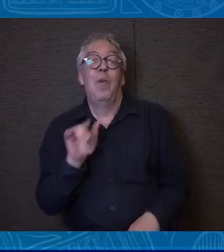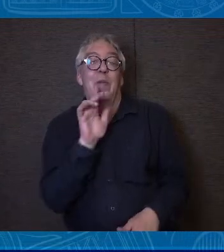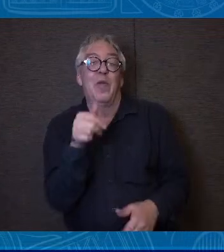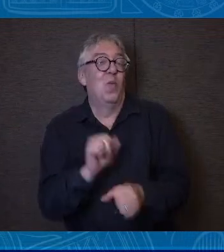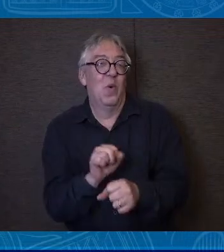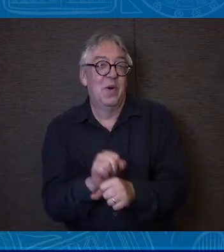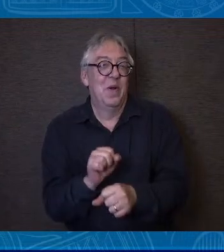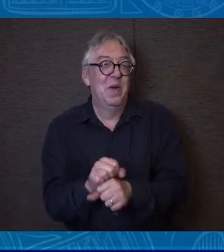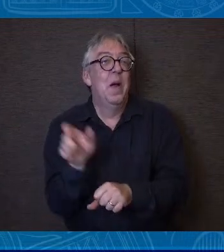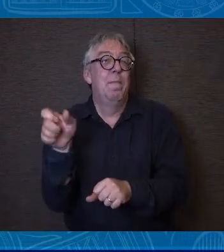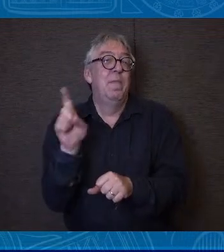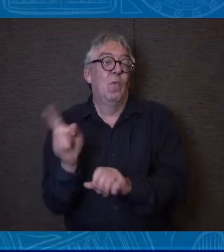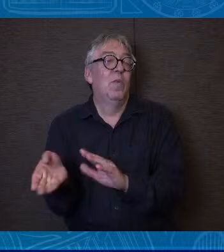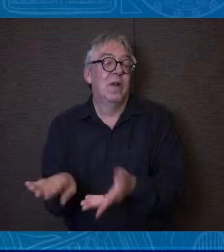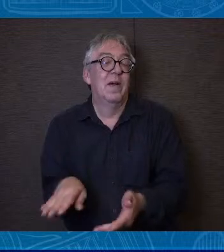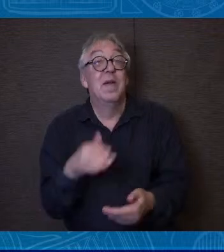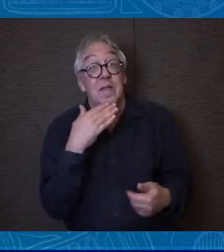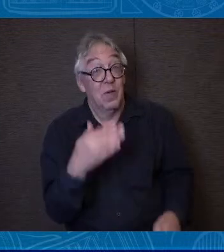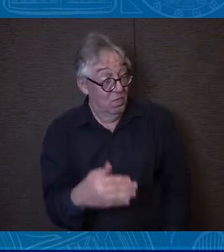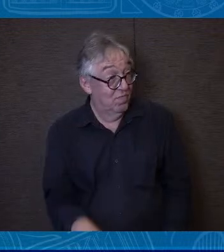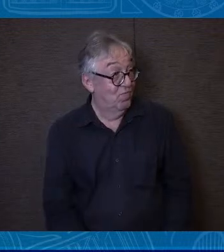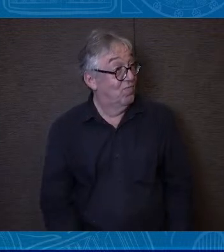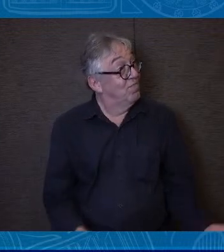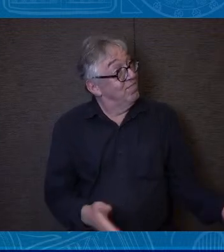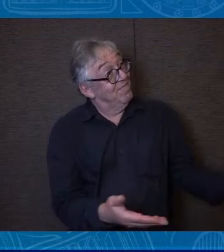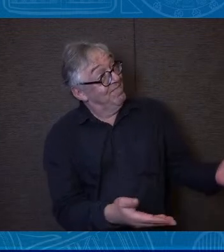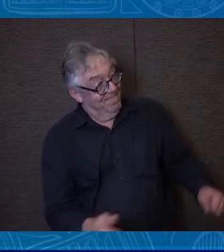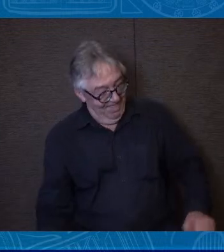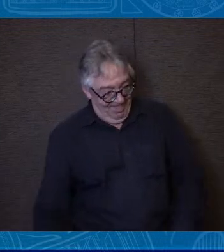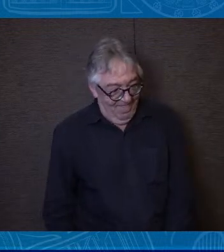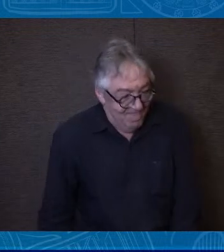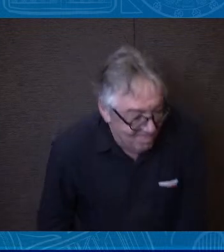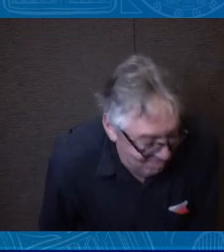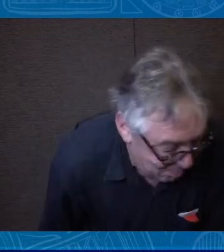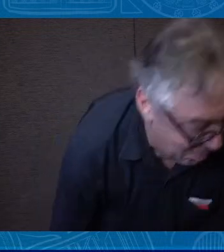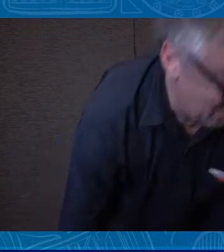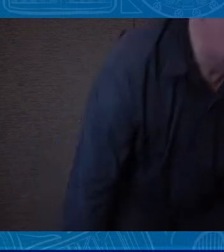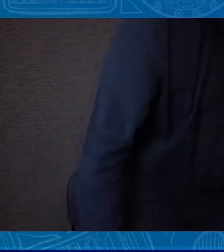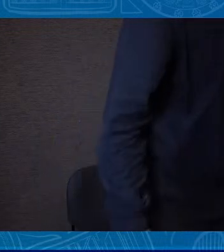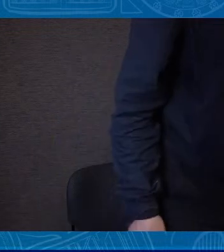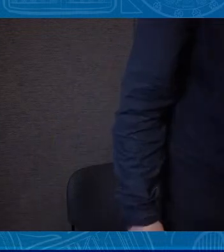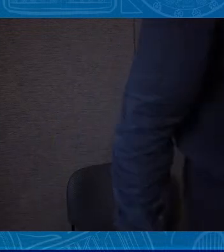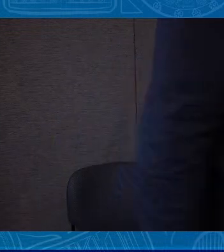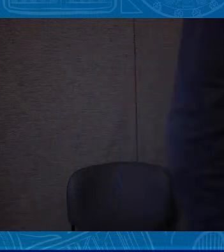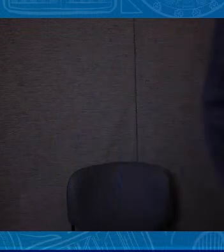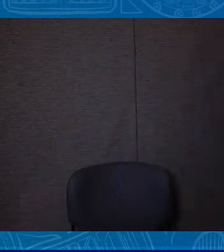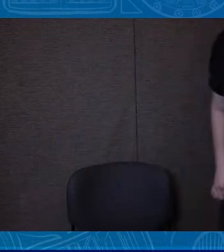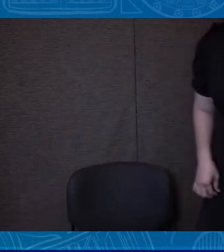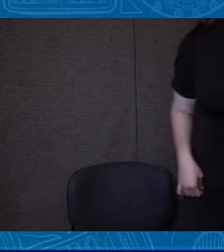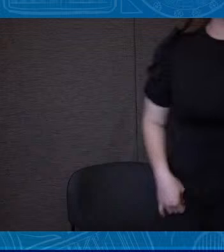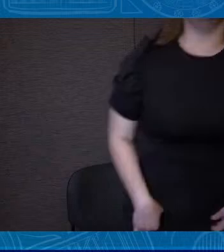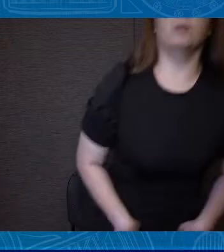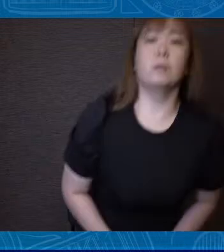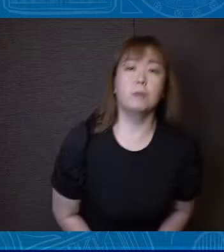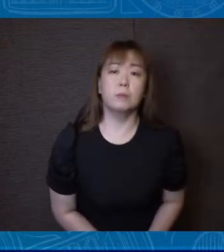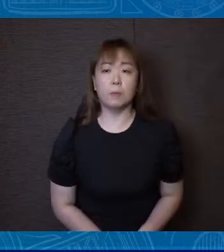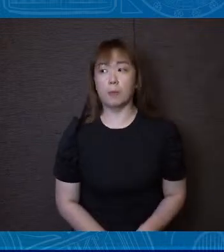Any views from you? Please go ahead. So related to the question, we previously did some